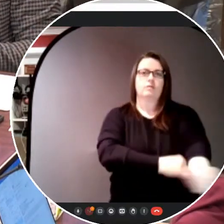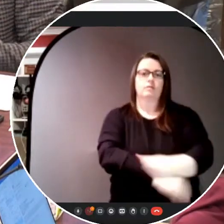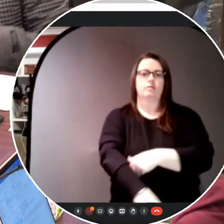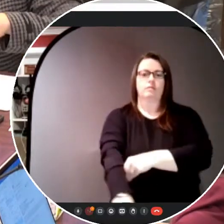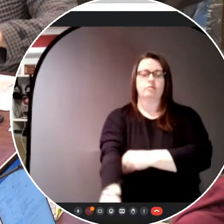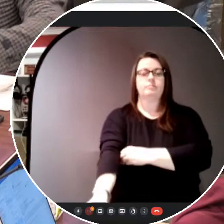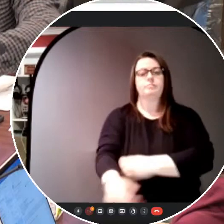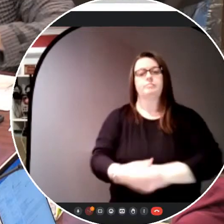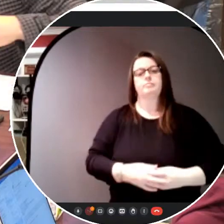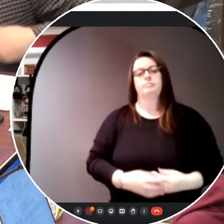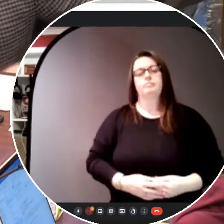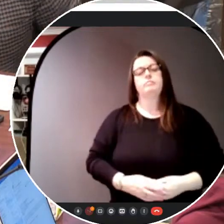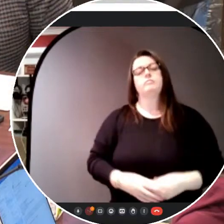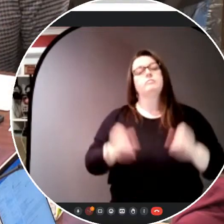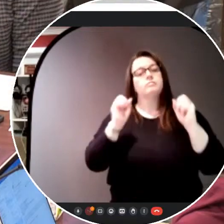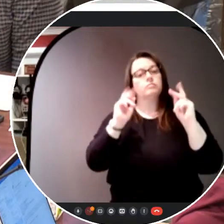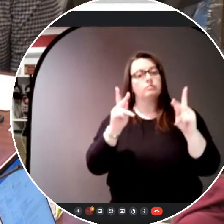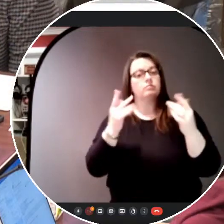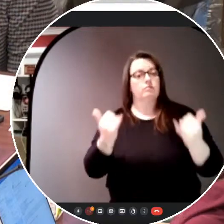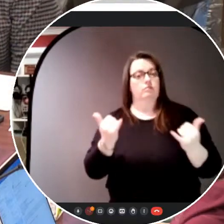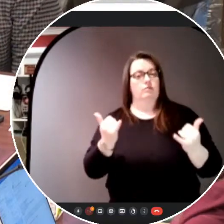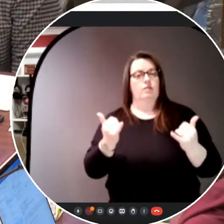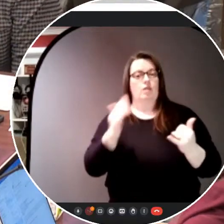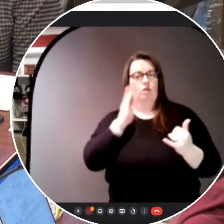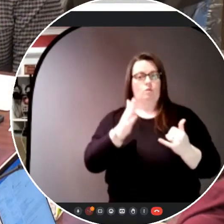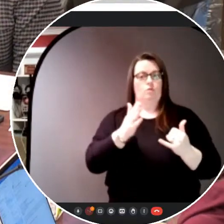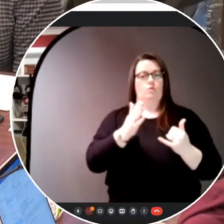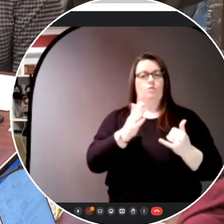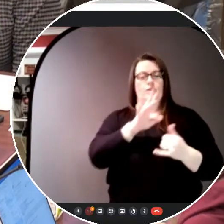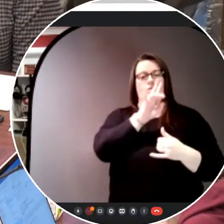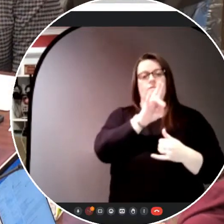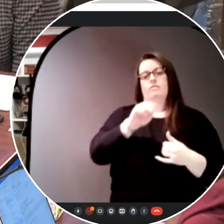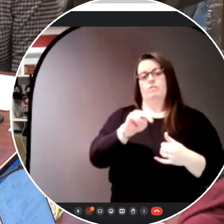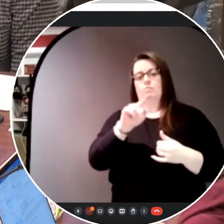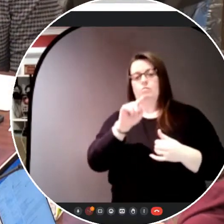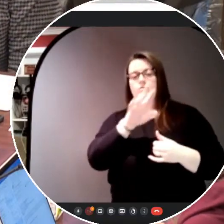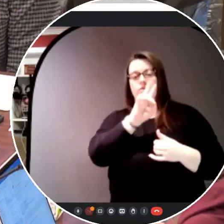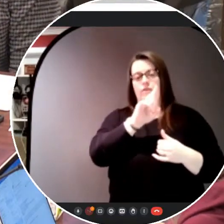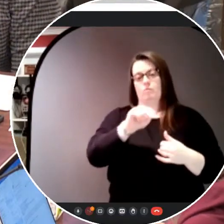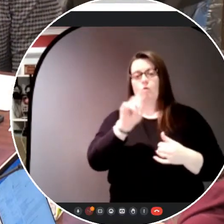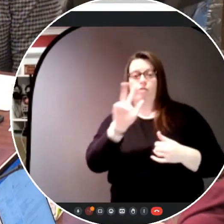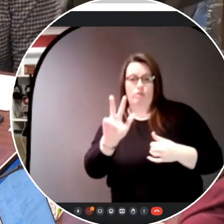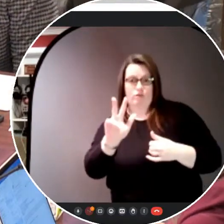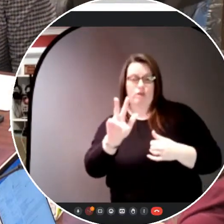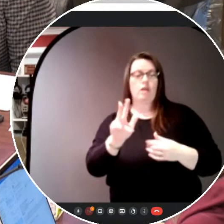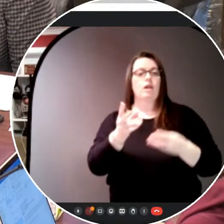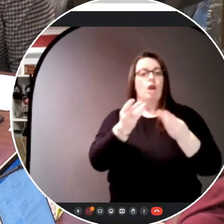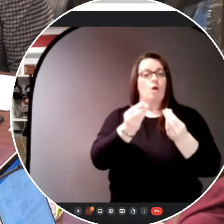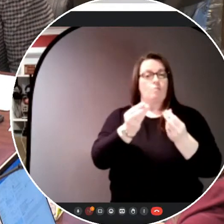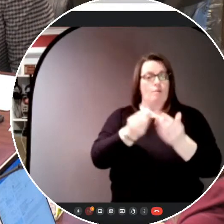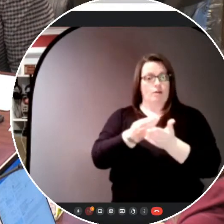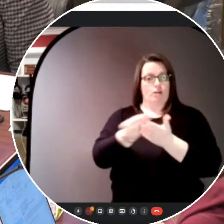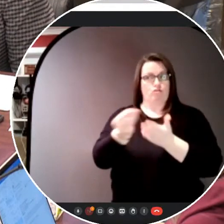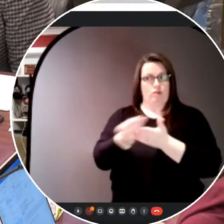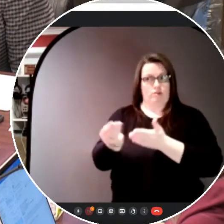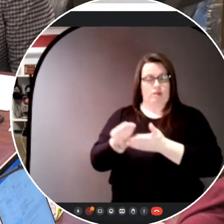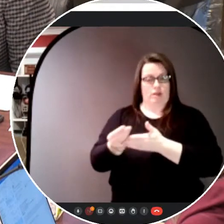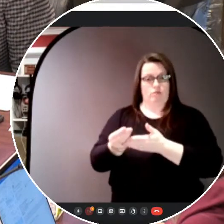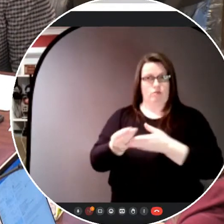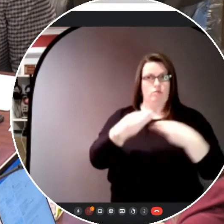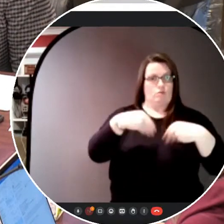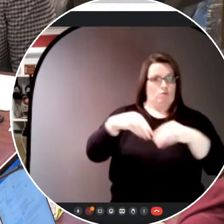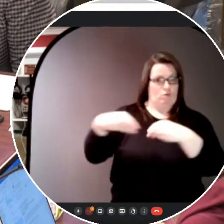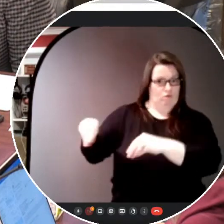Okay, at this time, we're going to move on to 7.3, which is property transactions. And again, I'm going to stay with Mr. Sinnott, if he would